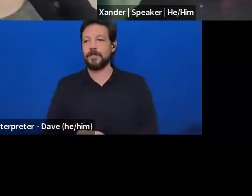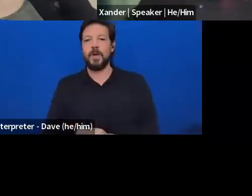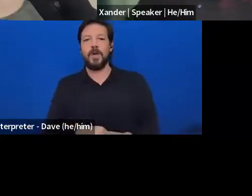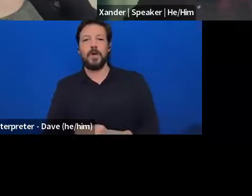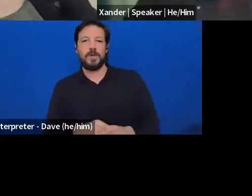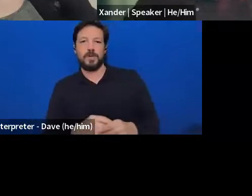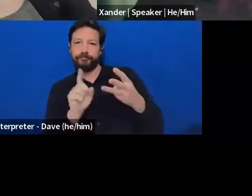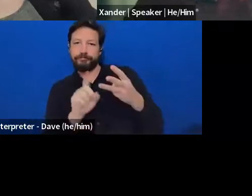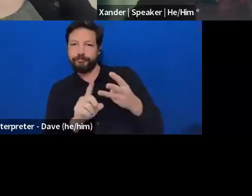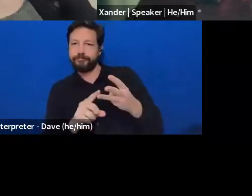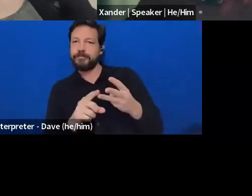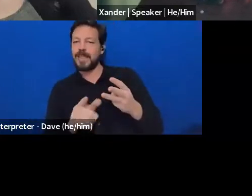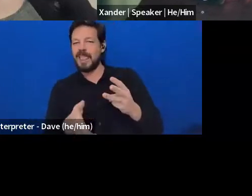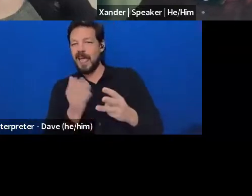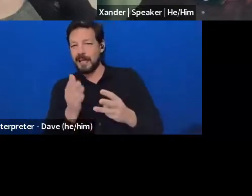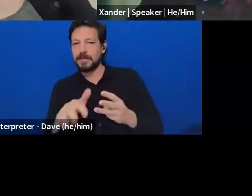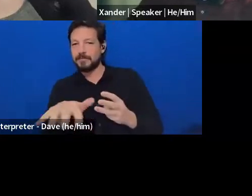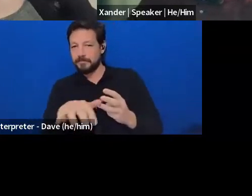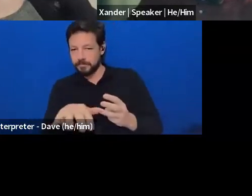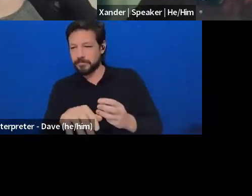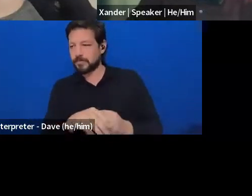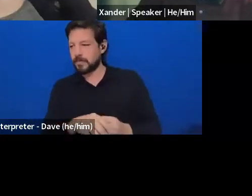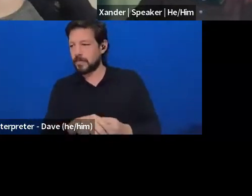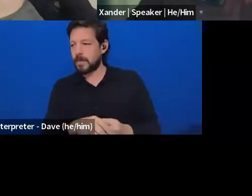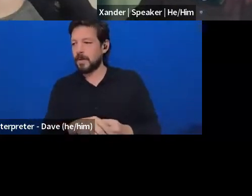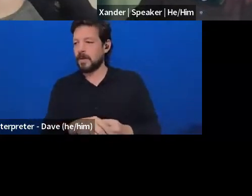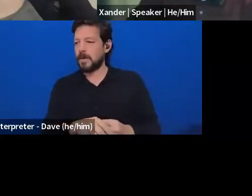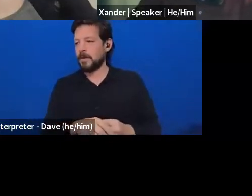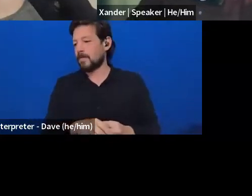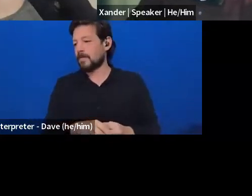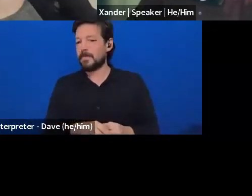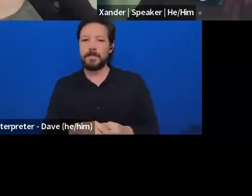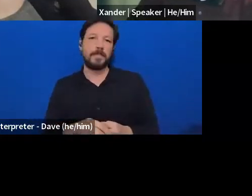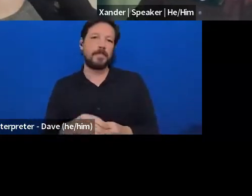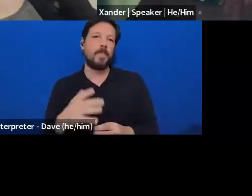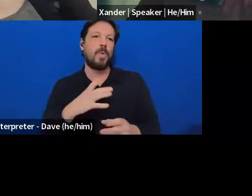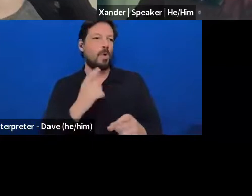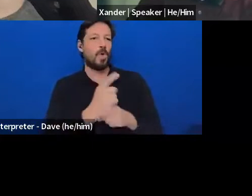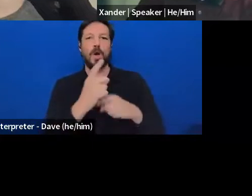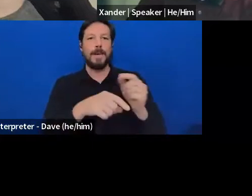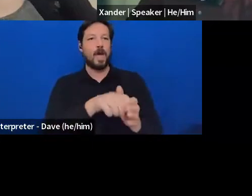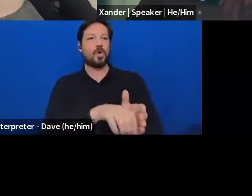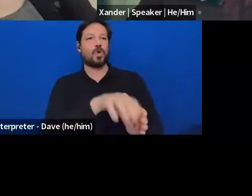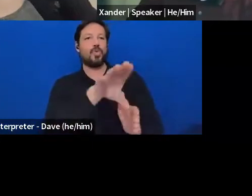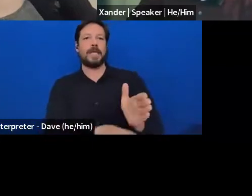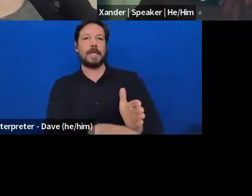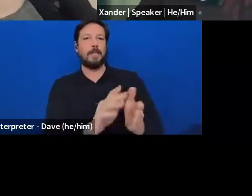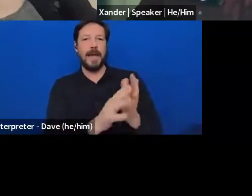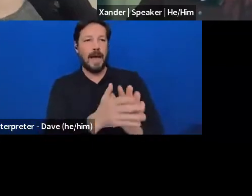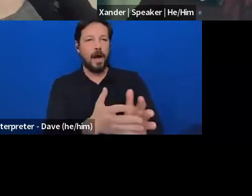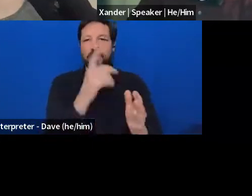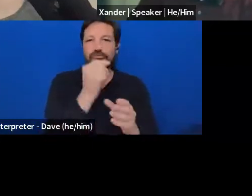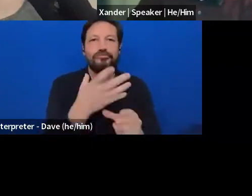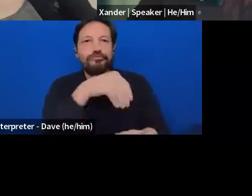to hear stories from our young people this evening, is around tips for curriculum inclusion. Now, we